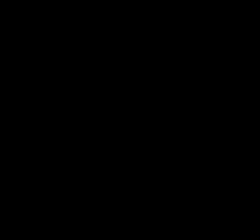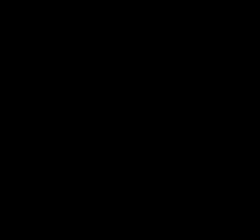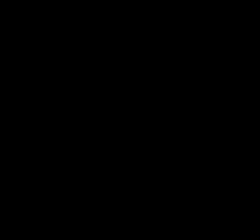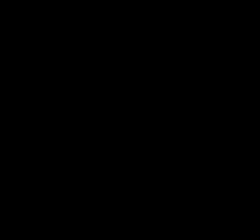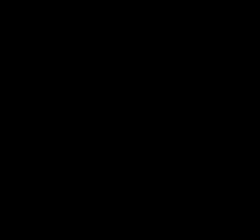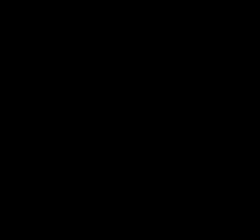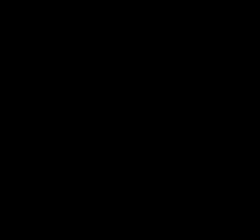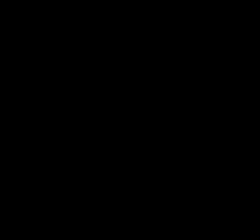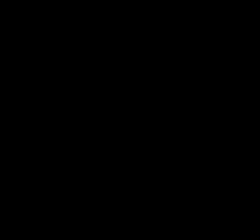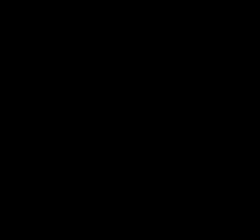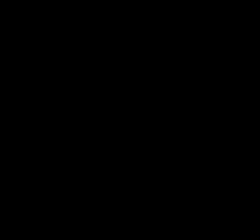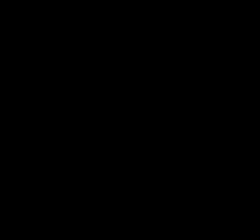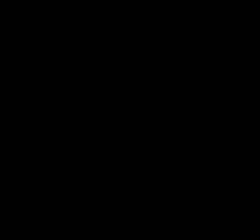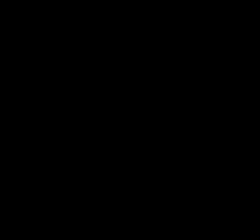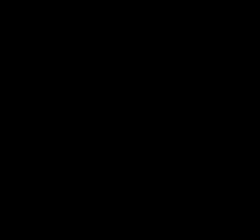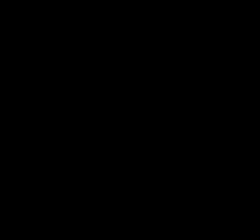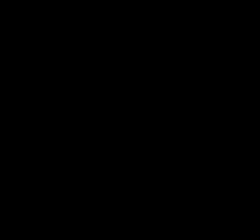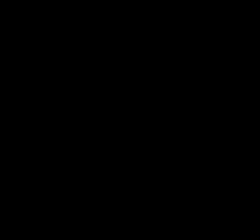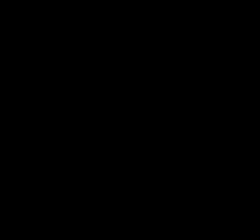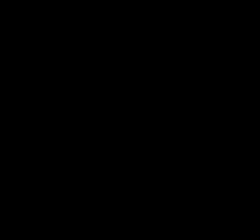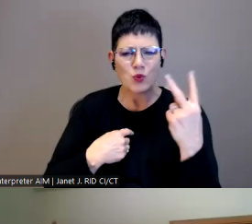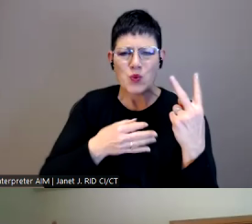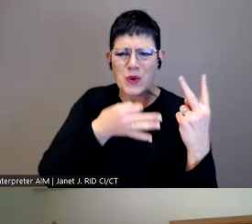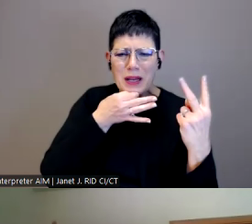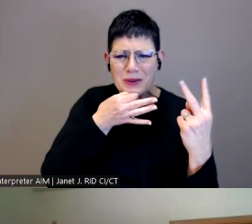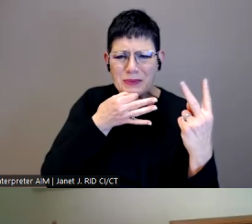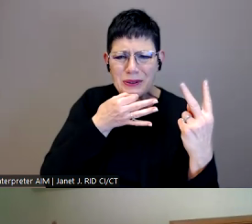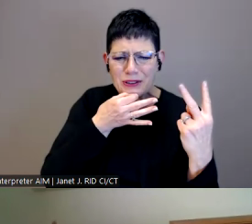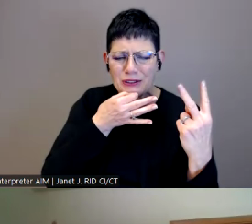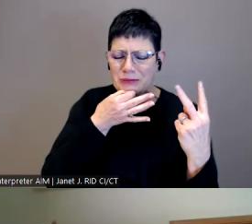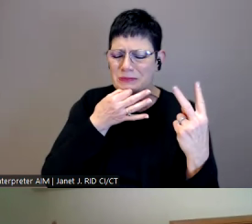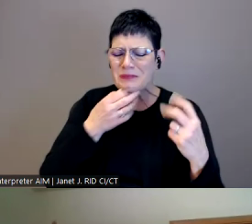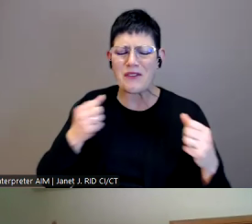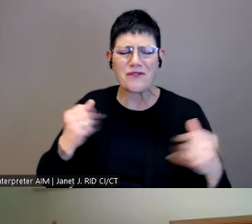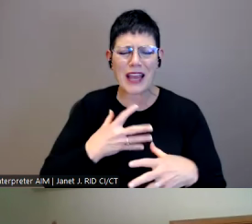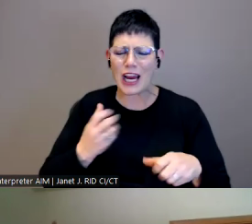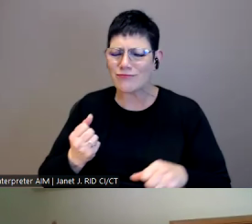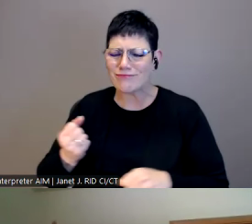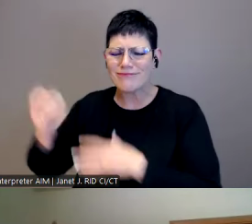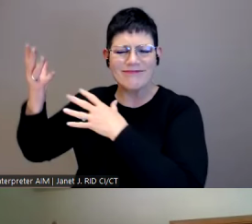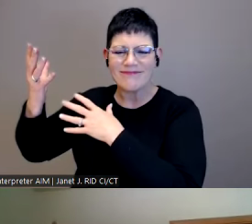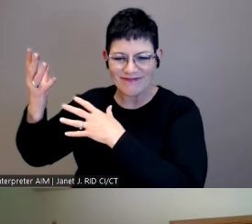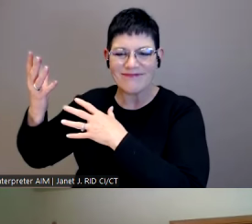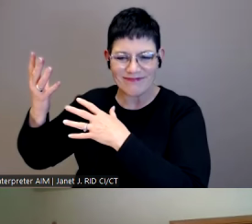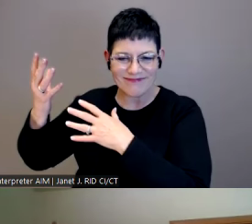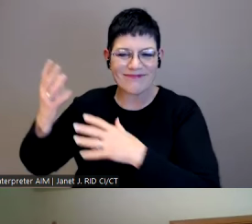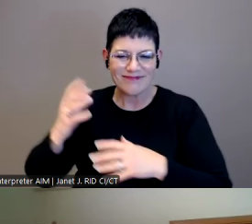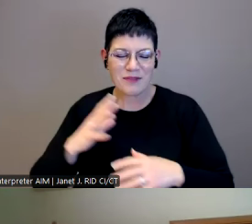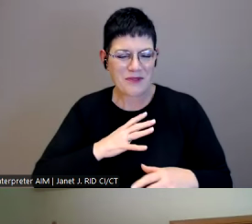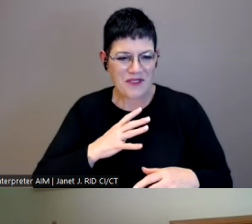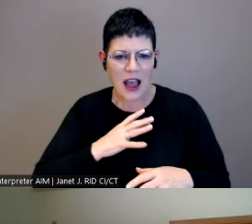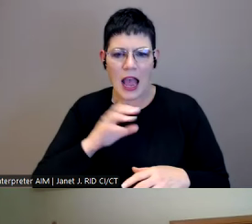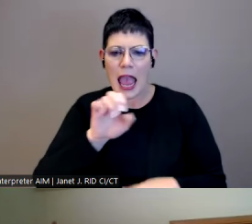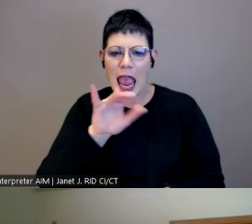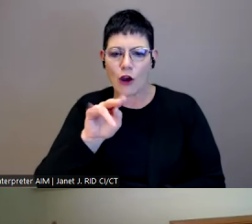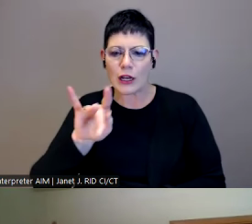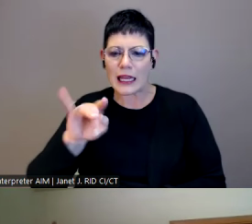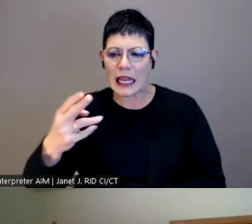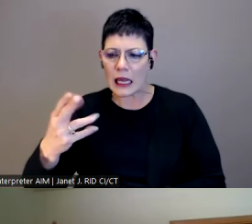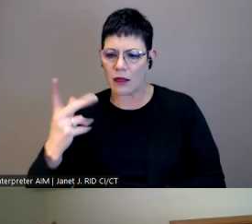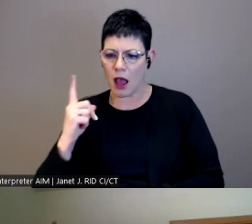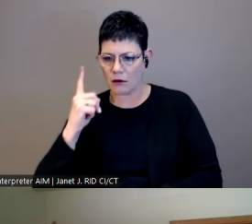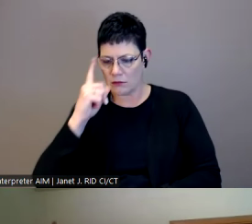you'll experience. And we have two experts with us, so have no fear if you're feeling some of those worries. Aaron and Keith, I'm going to let